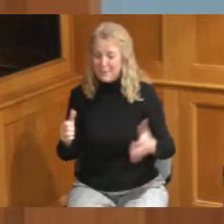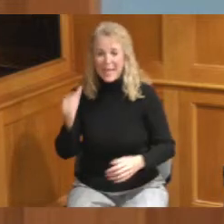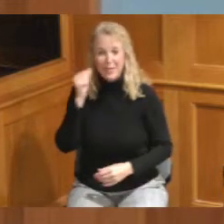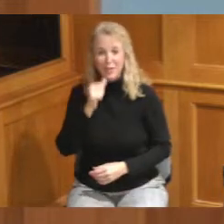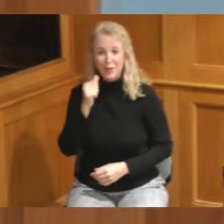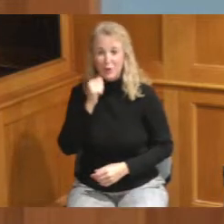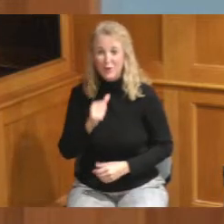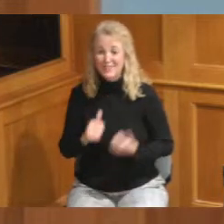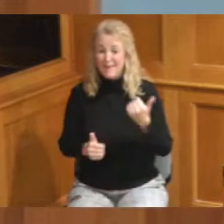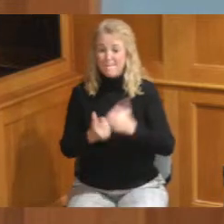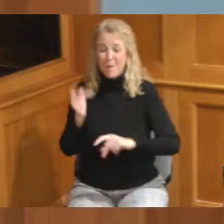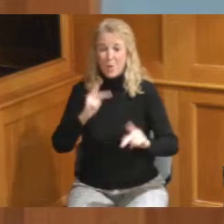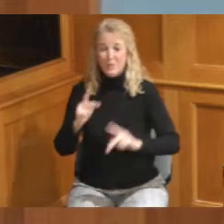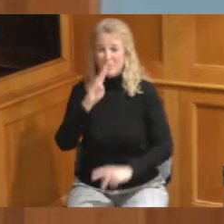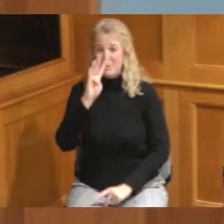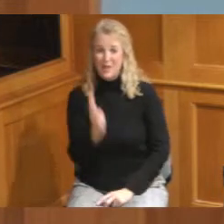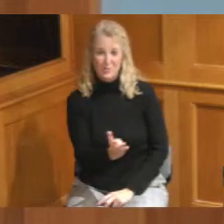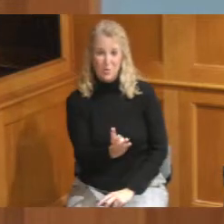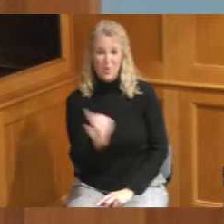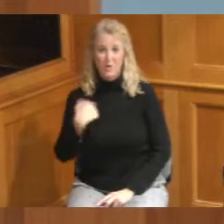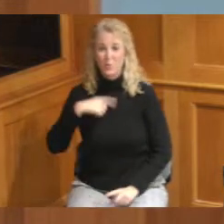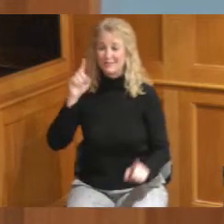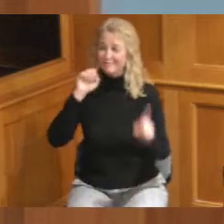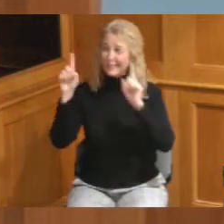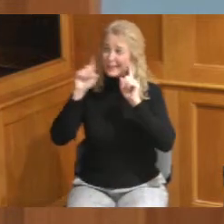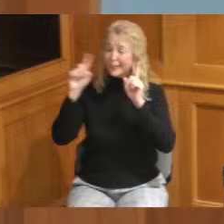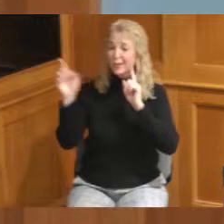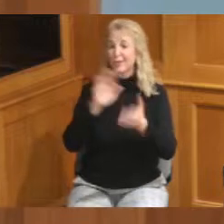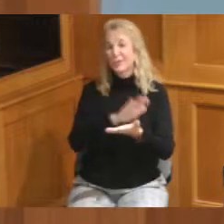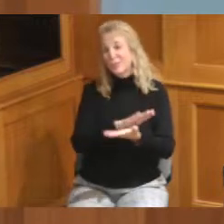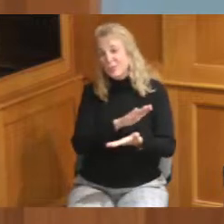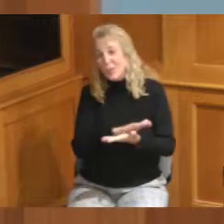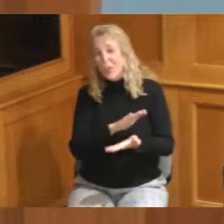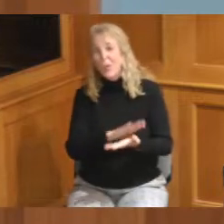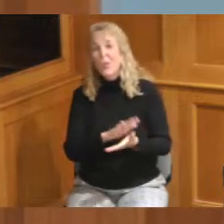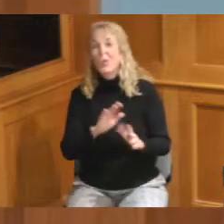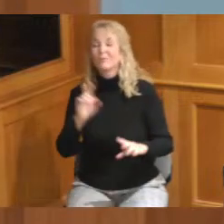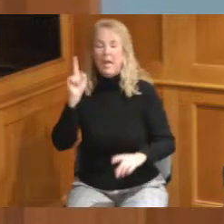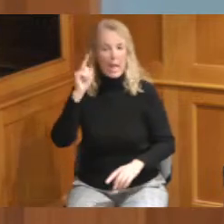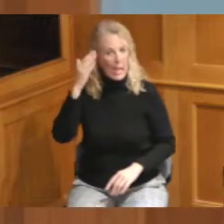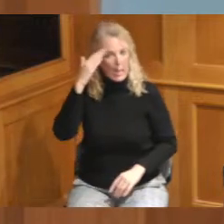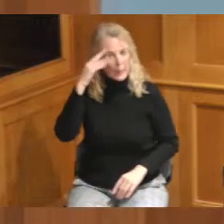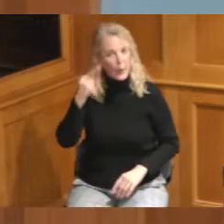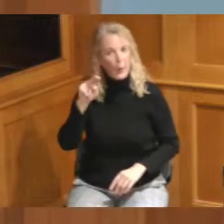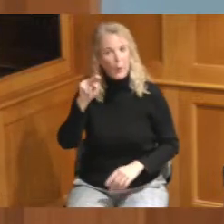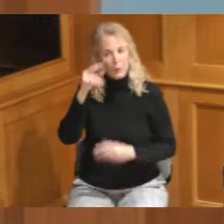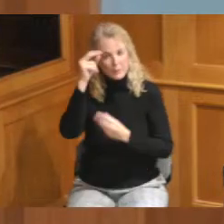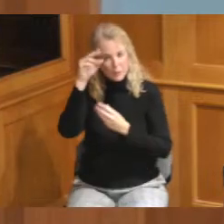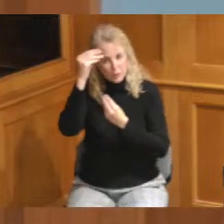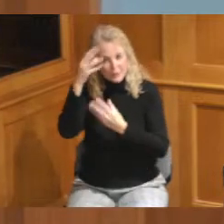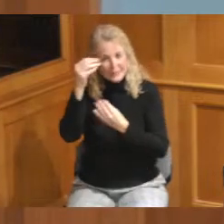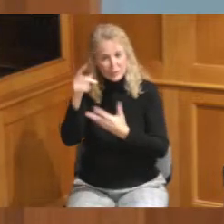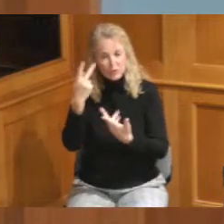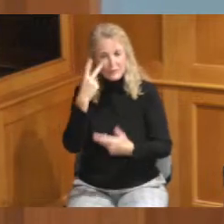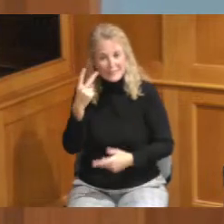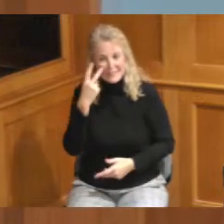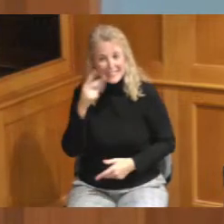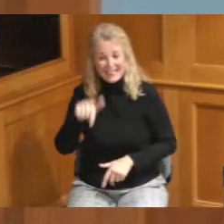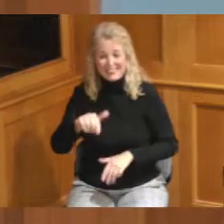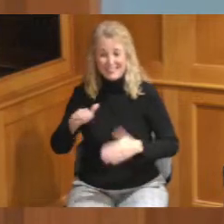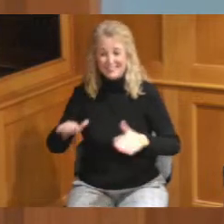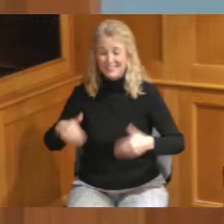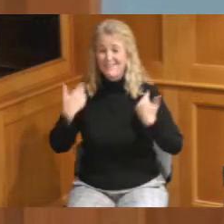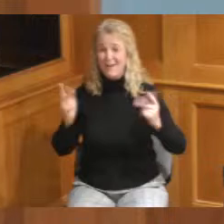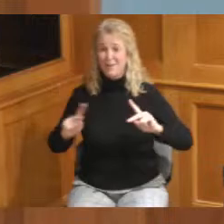being left behind. We hear it in the schools. We hear it oftentimes. I know you've heard it on the news. There is a challenge here with this youth. And